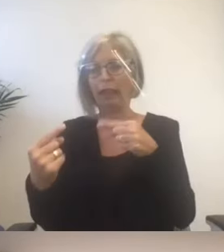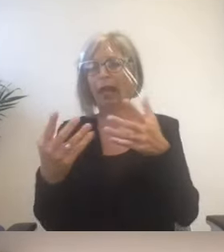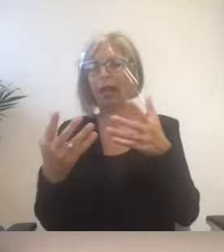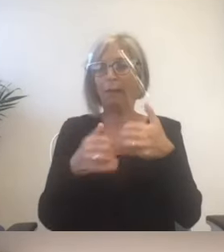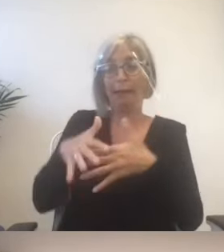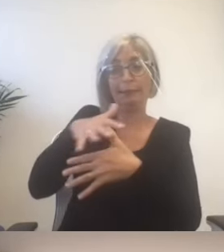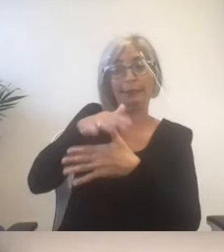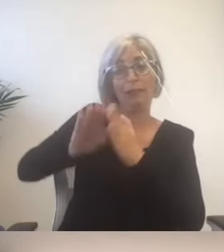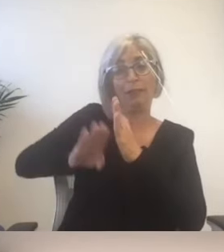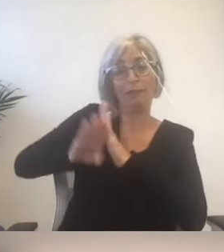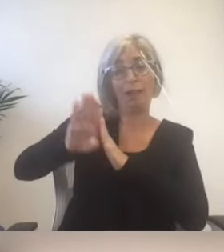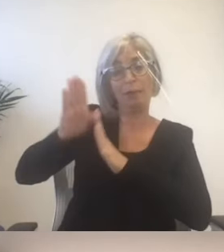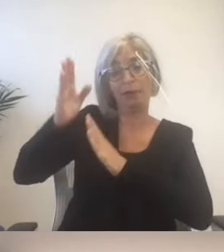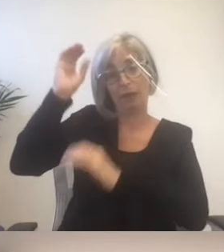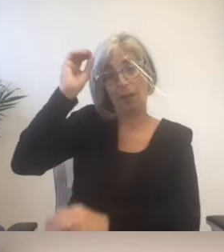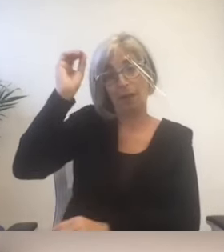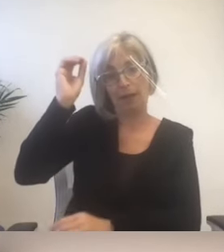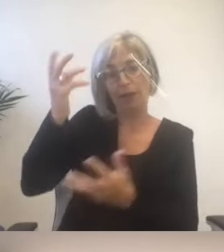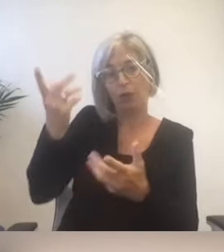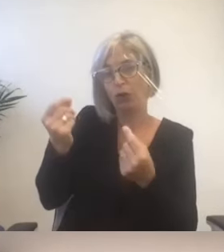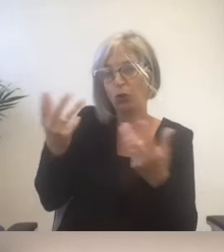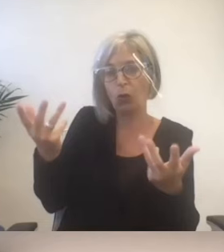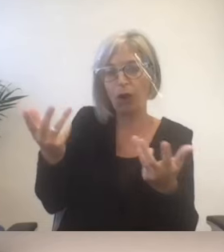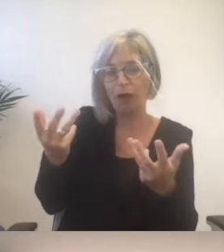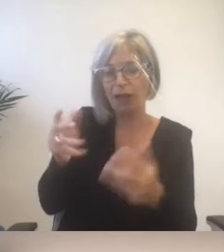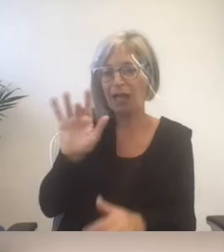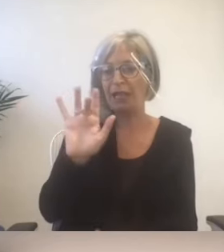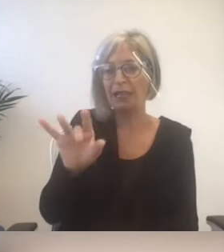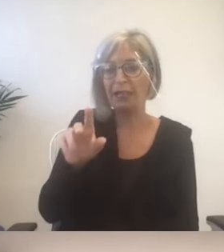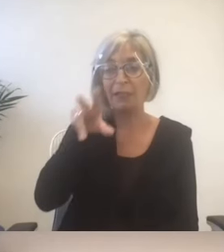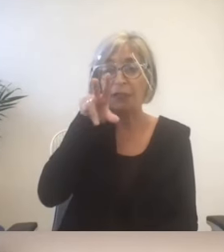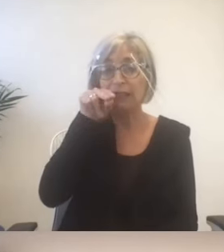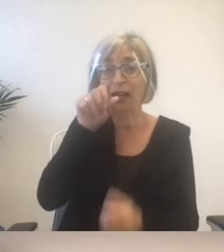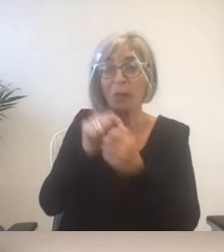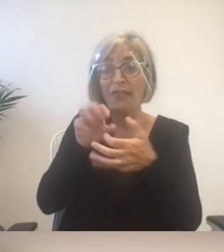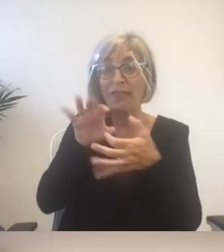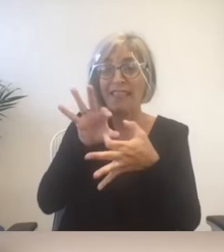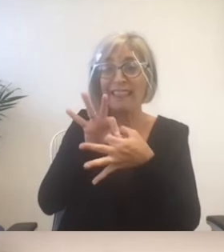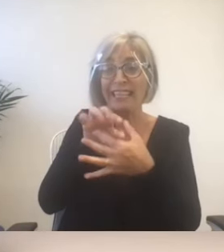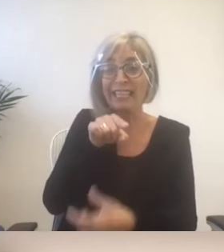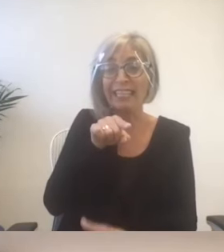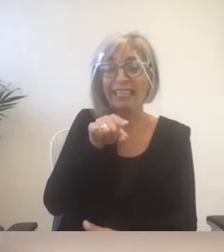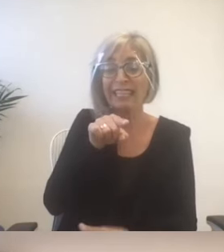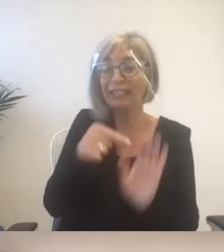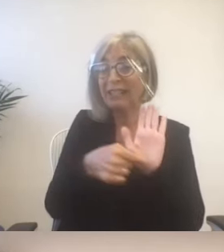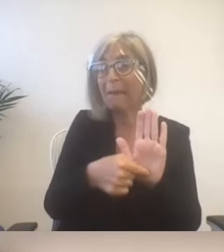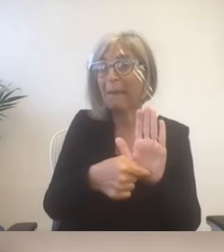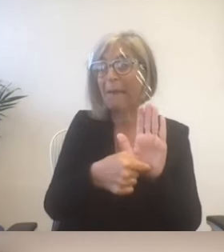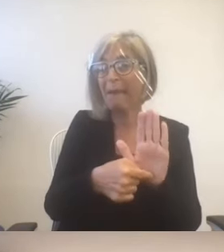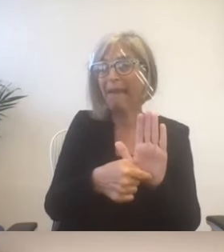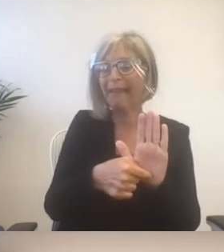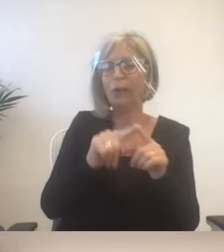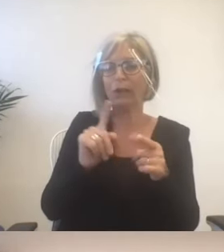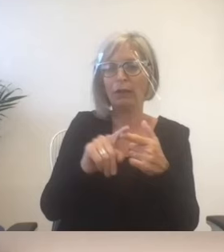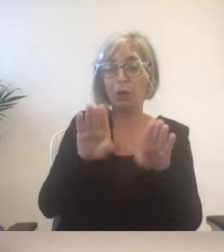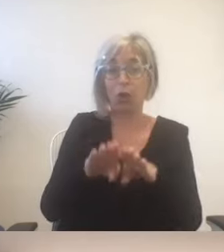senior developer's opinion on it. So we're gonna click this little ducky with the link symbol,